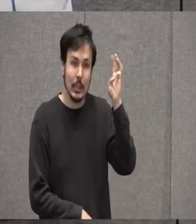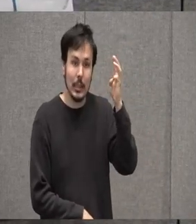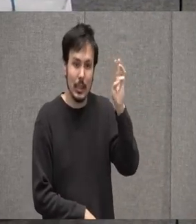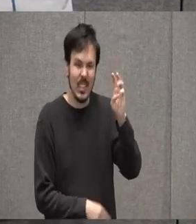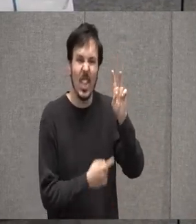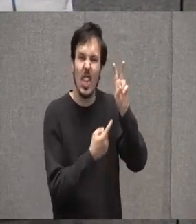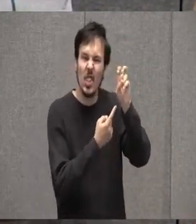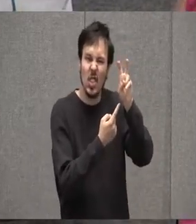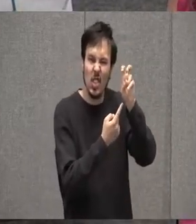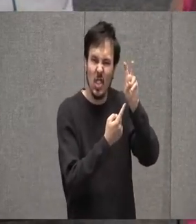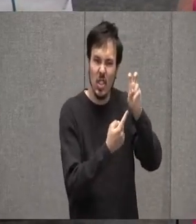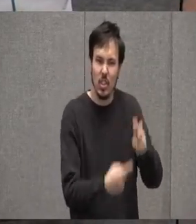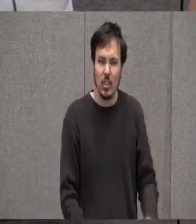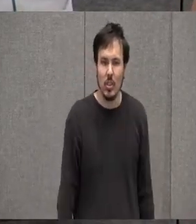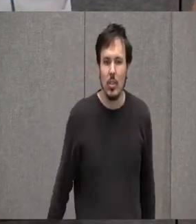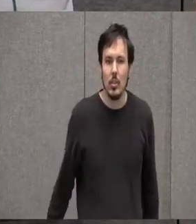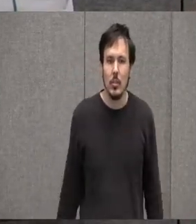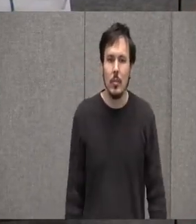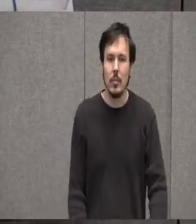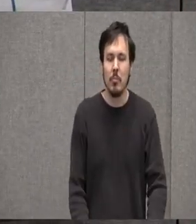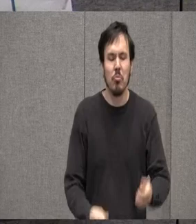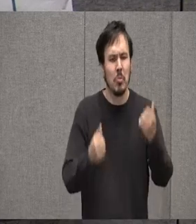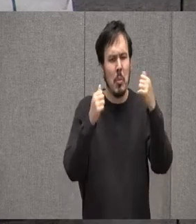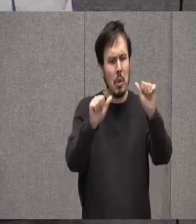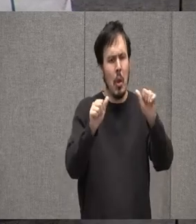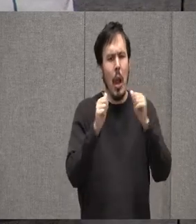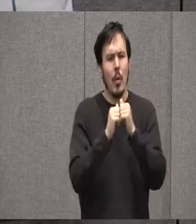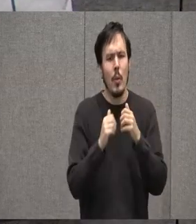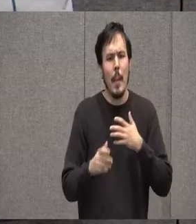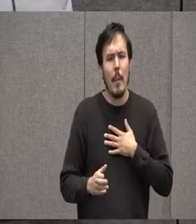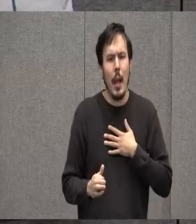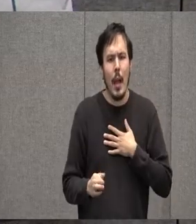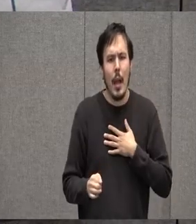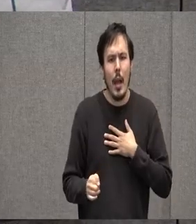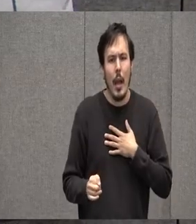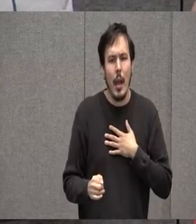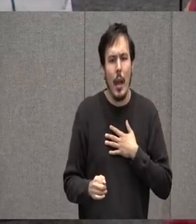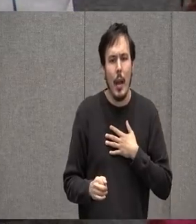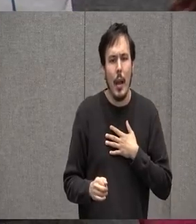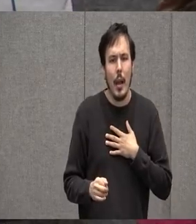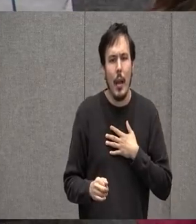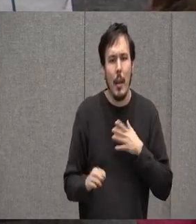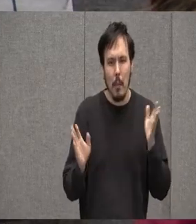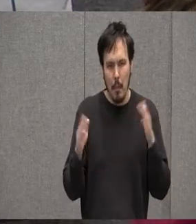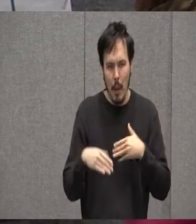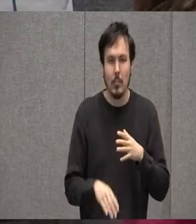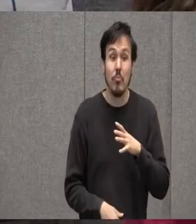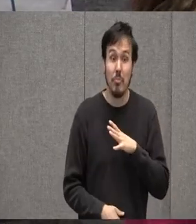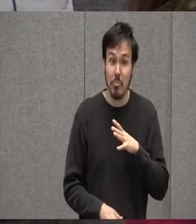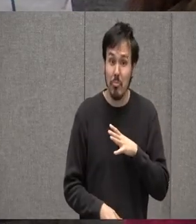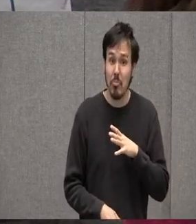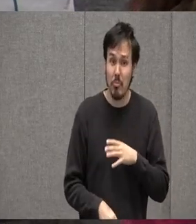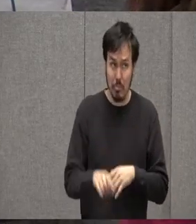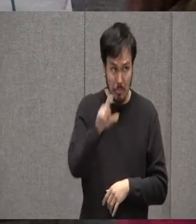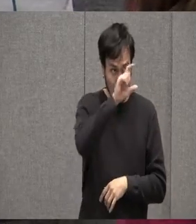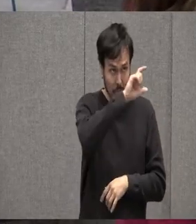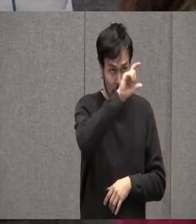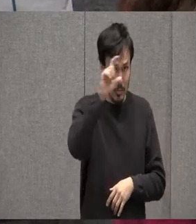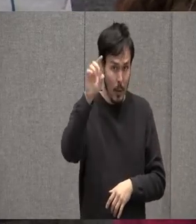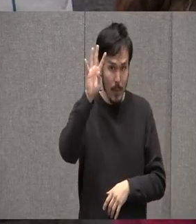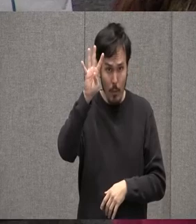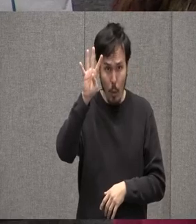4 times 4 equals 16 inches. All right, let me try that out with my, there we go. That so far is